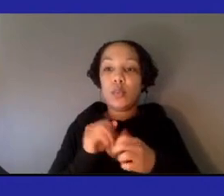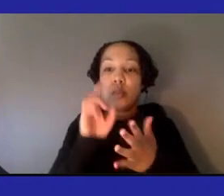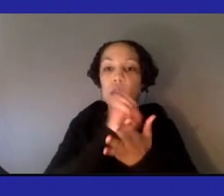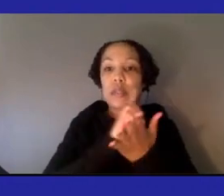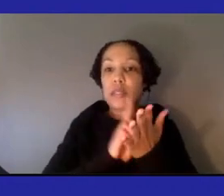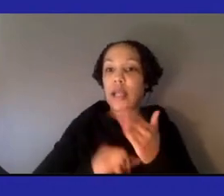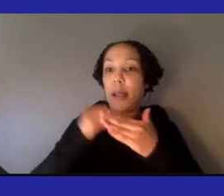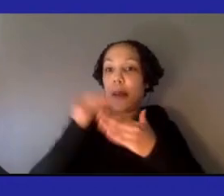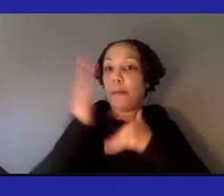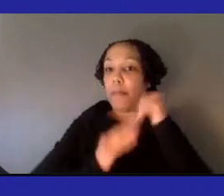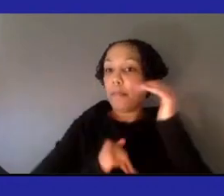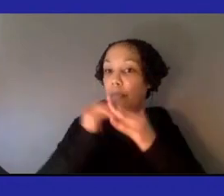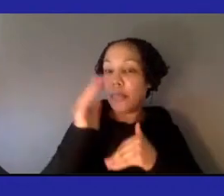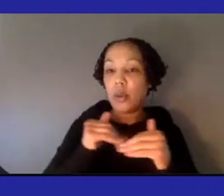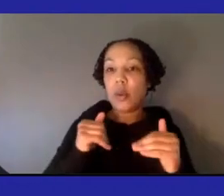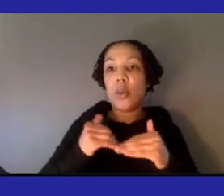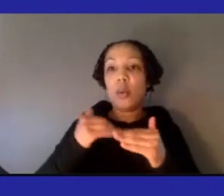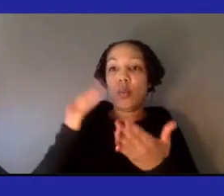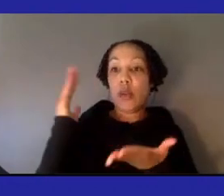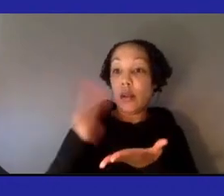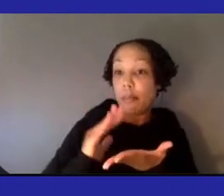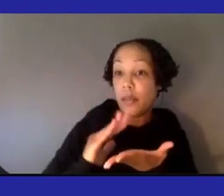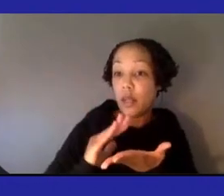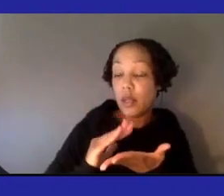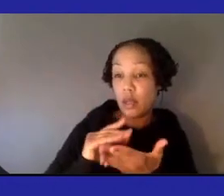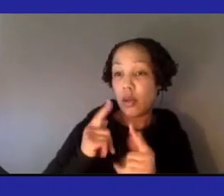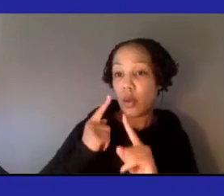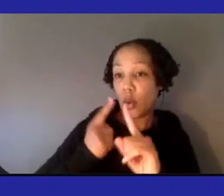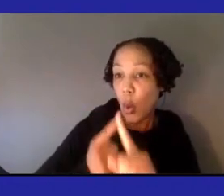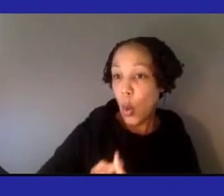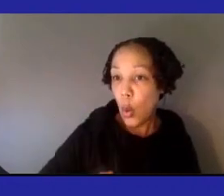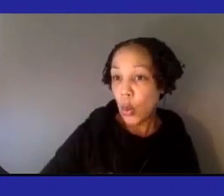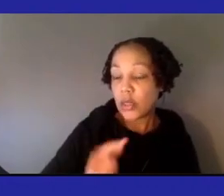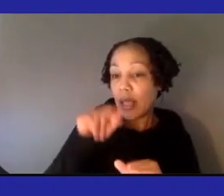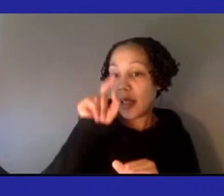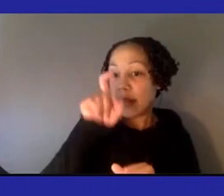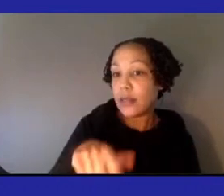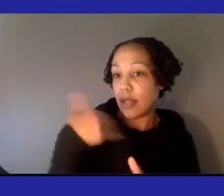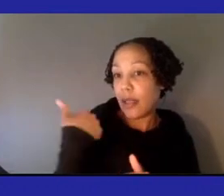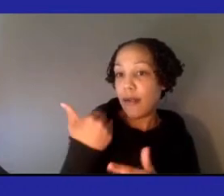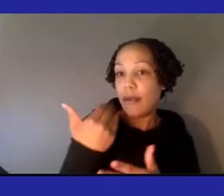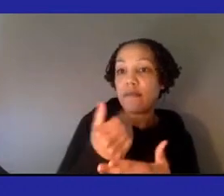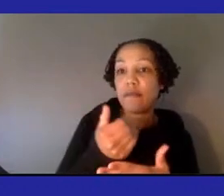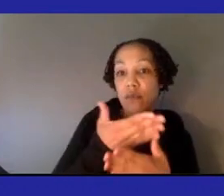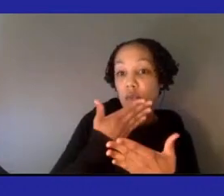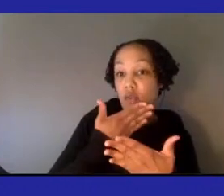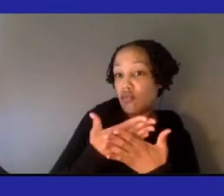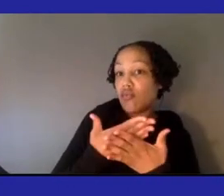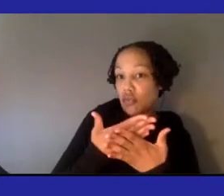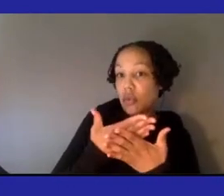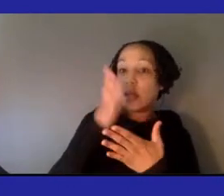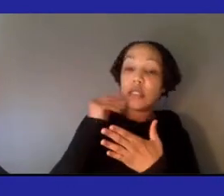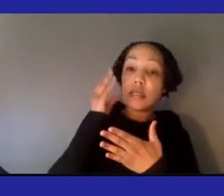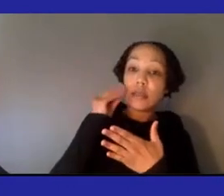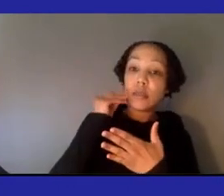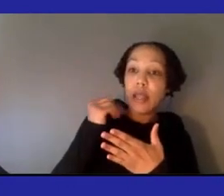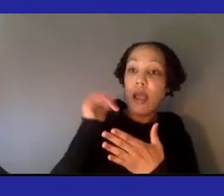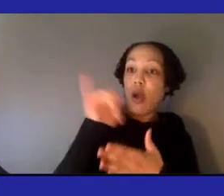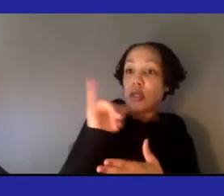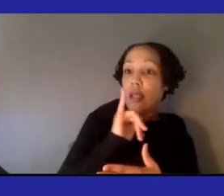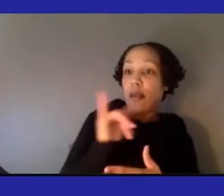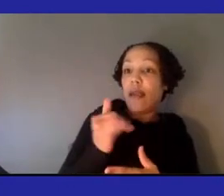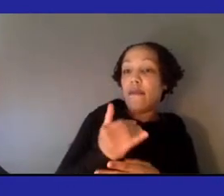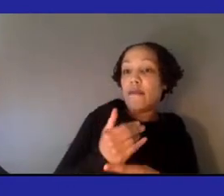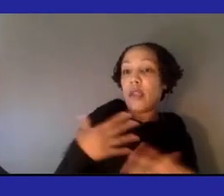minimum criteria for design build where the vendors had to have a satisfactory experience in design build and had to have healthcare experience